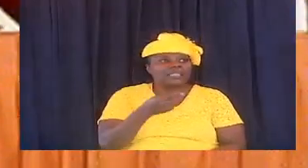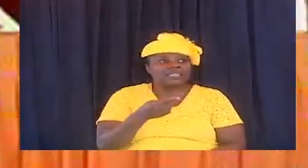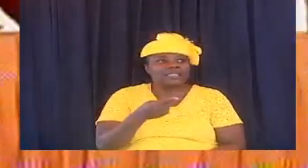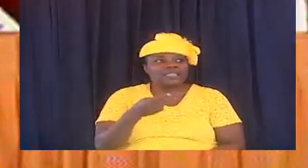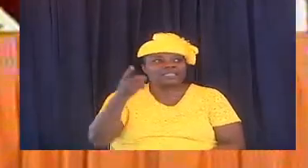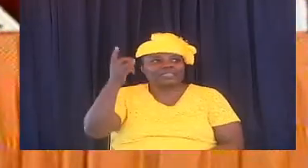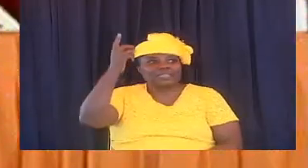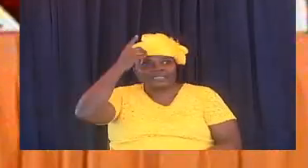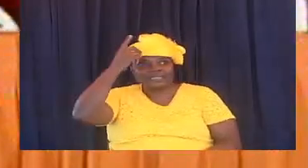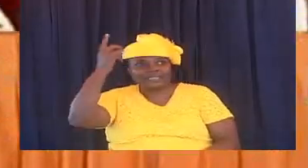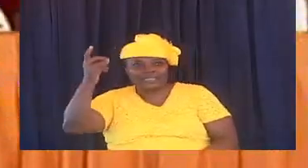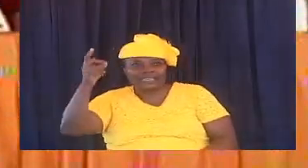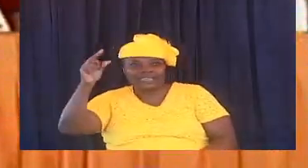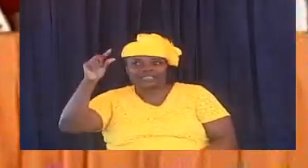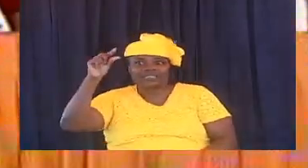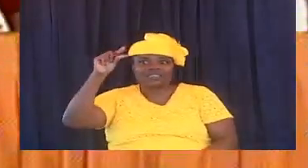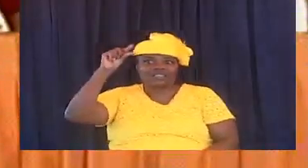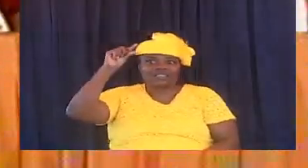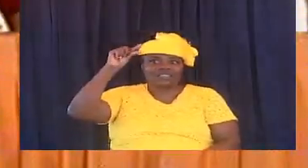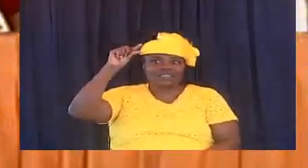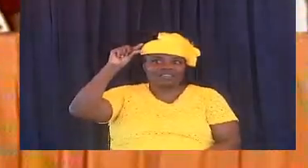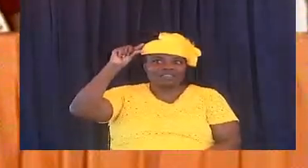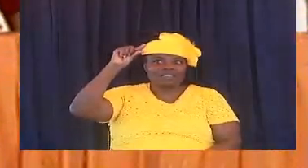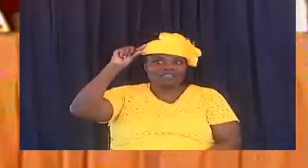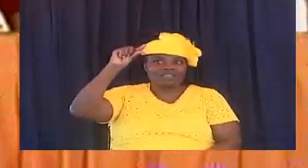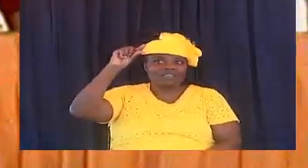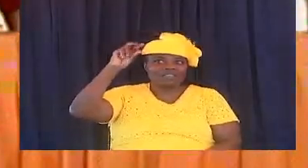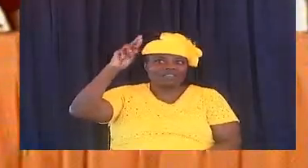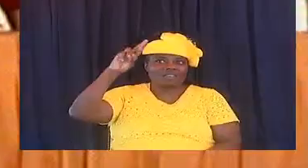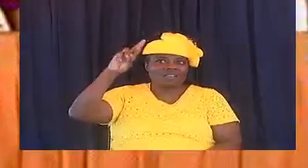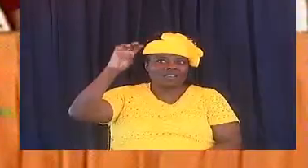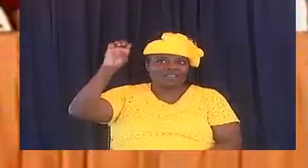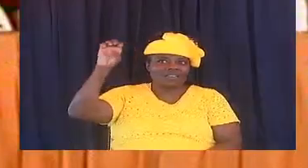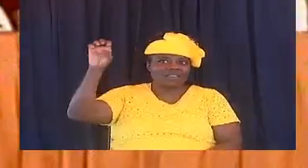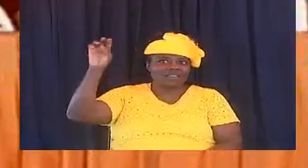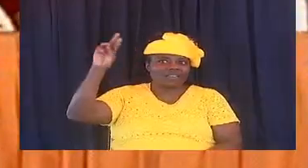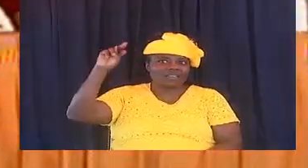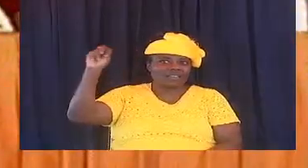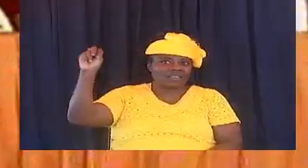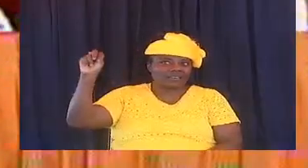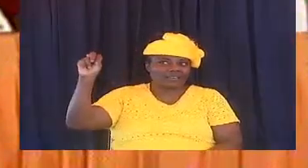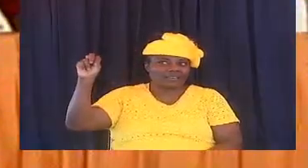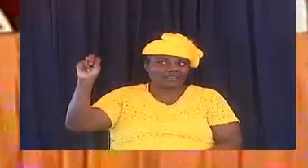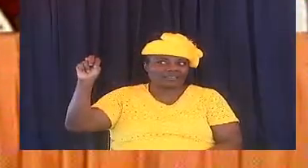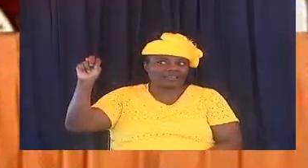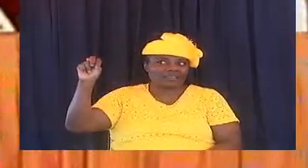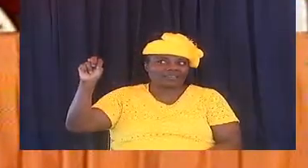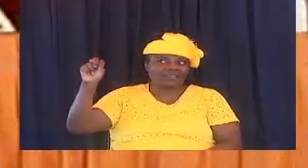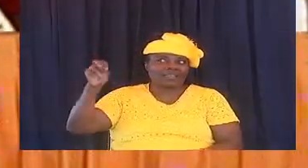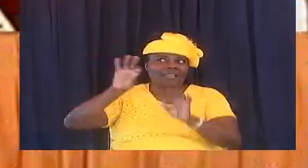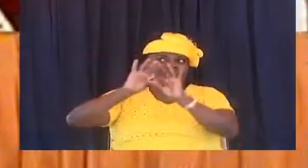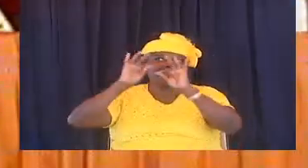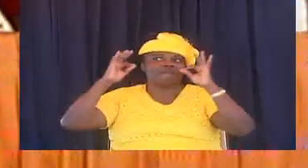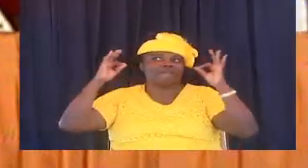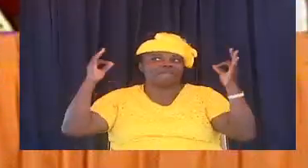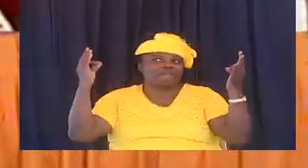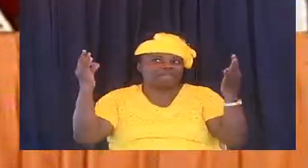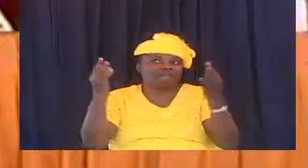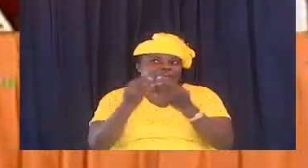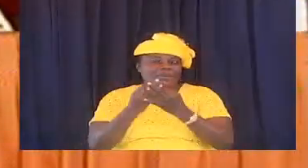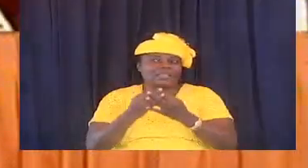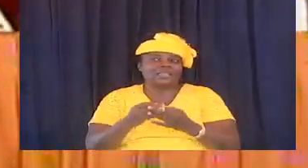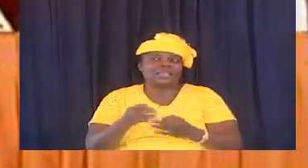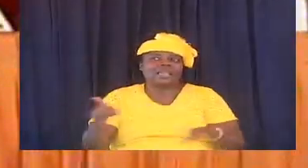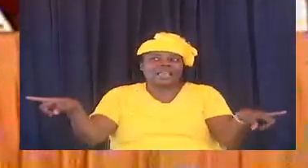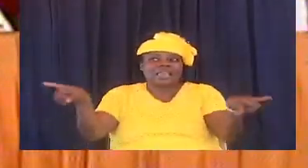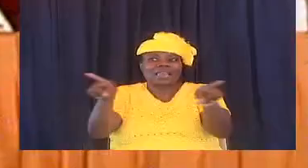Denise Green Punchy, along with Daniela Mills, Ashley, and family, would like to